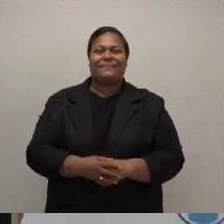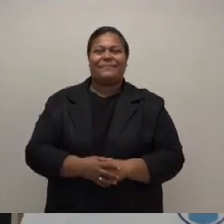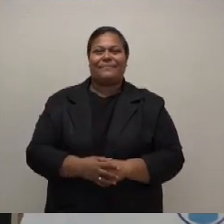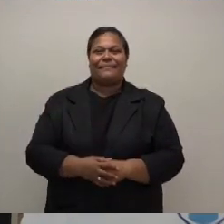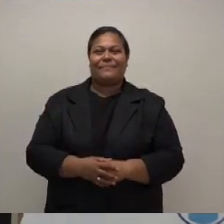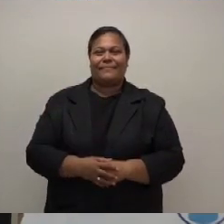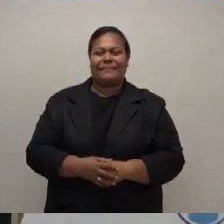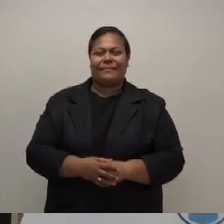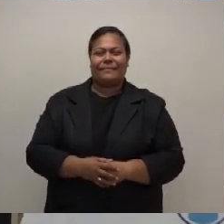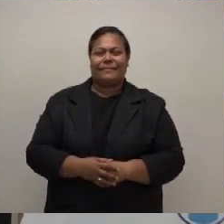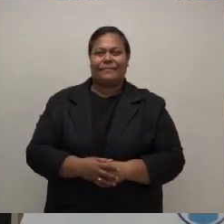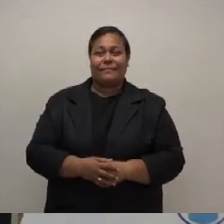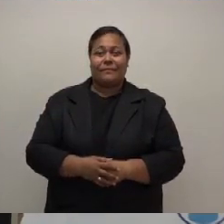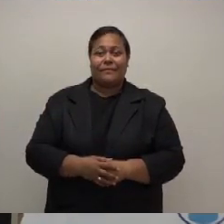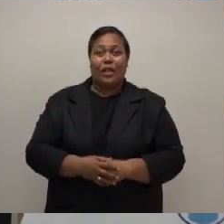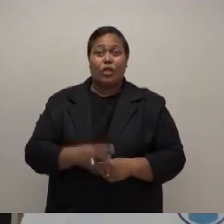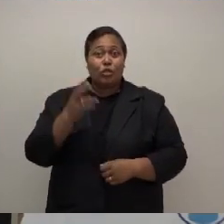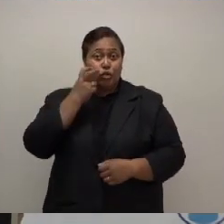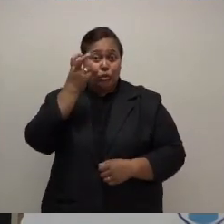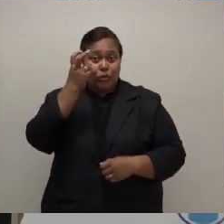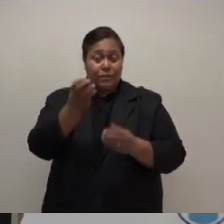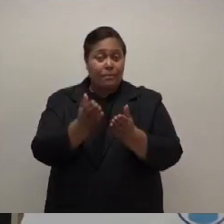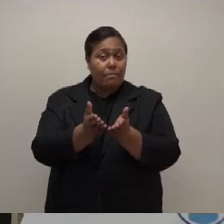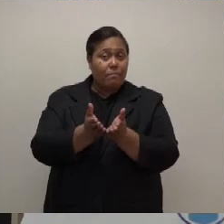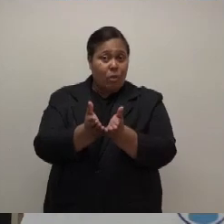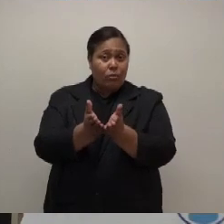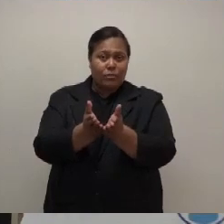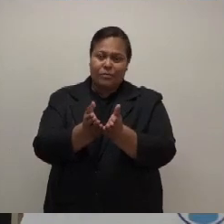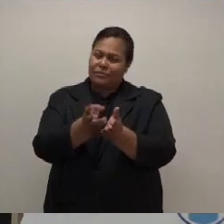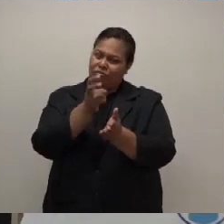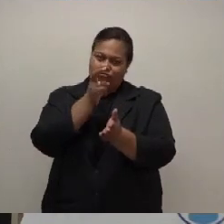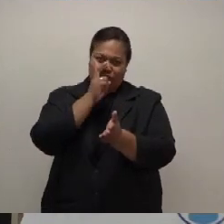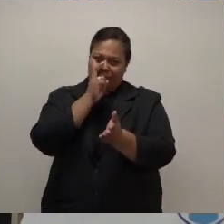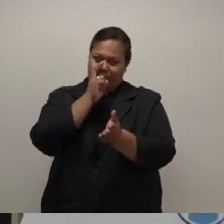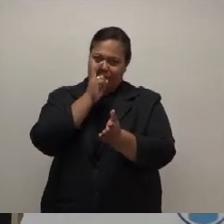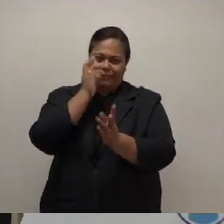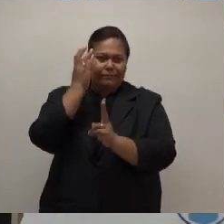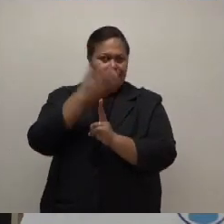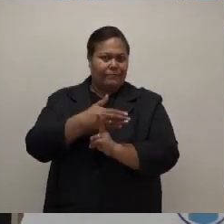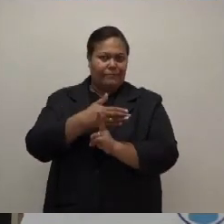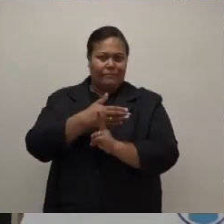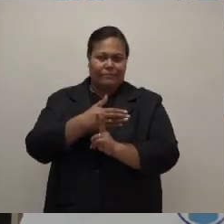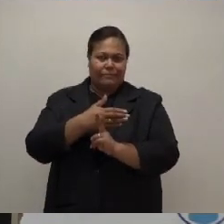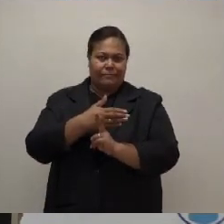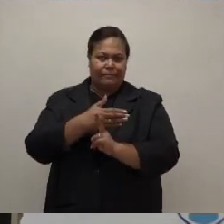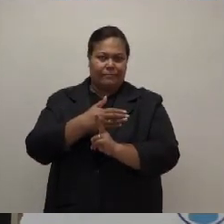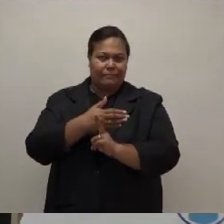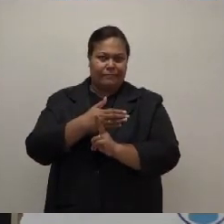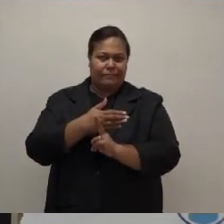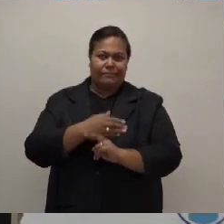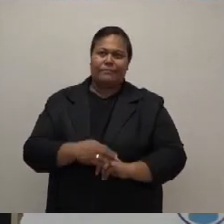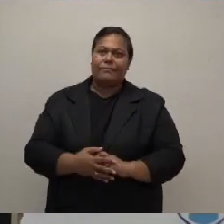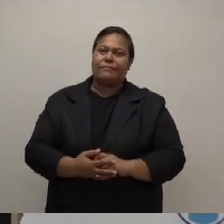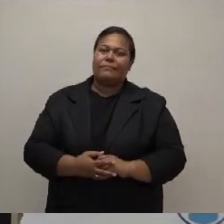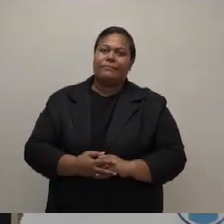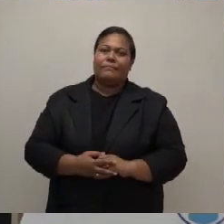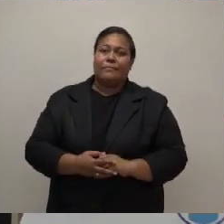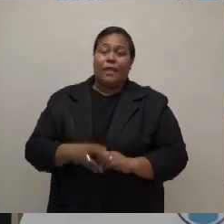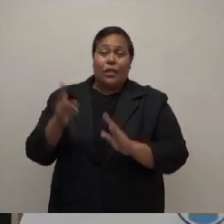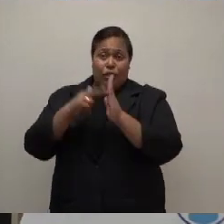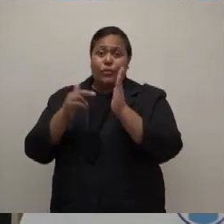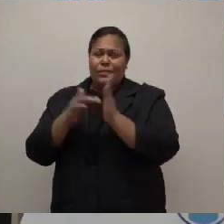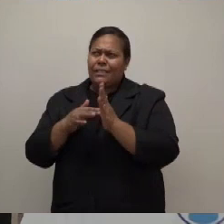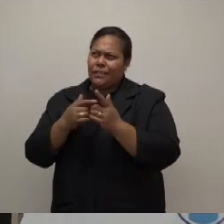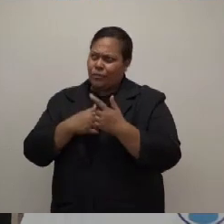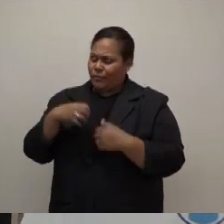Cruise ships, meanwhile, are still strictly banned. We expect New Zealand to soon return to zero-case